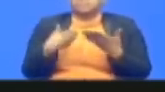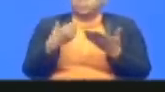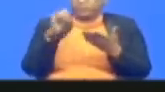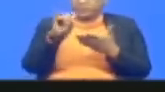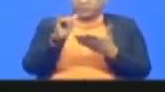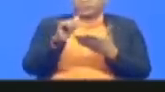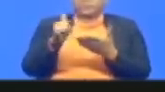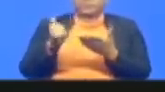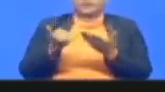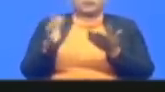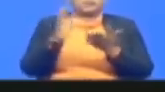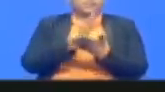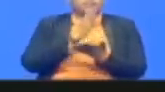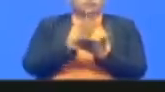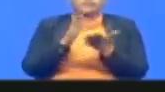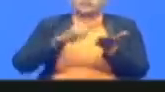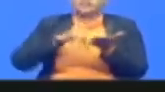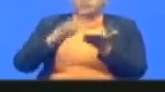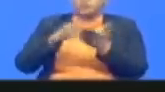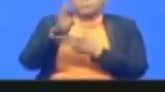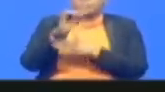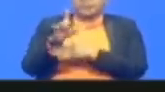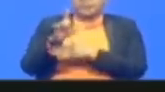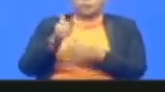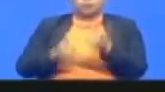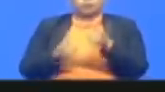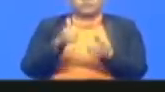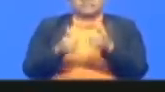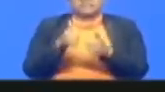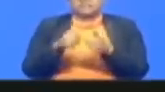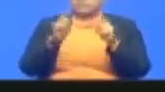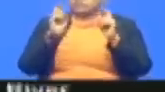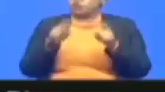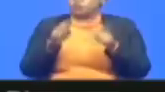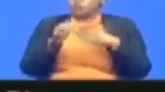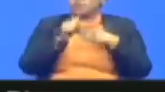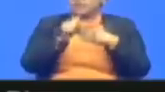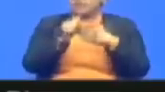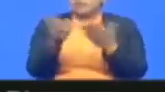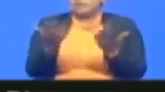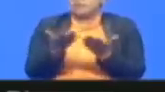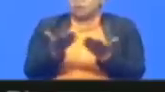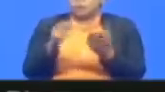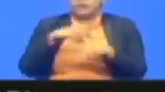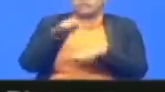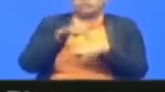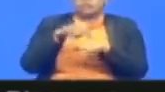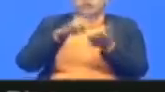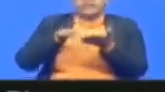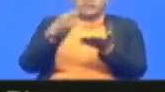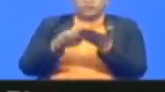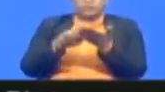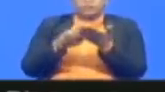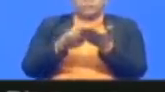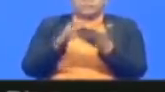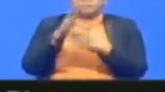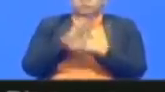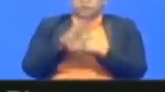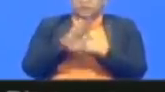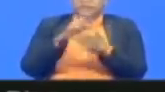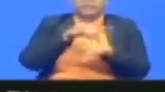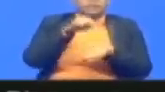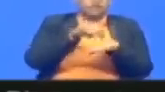that division of revenue bill, which ideally should guide how the national revenue is split between the national and